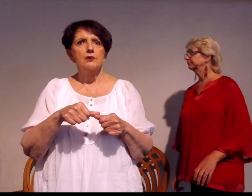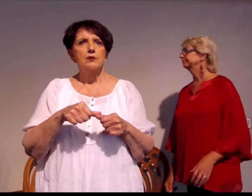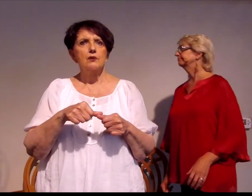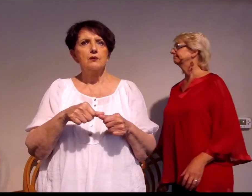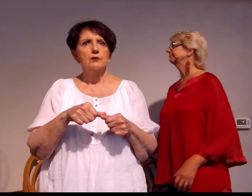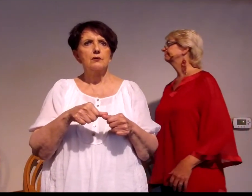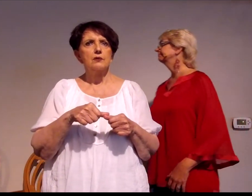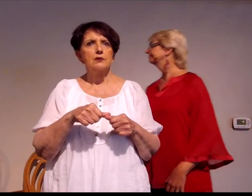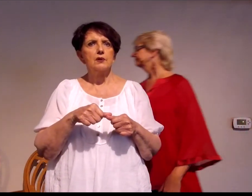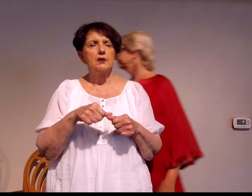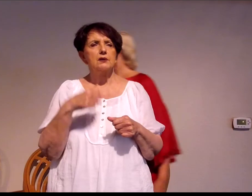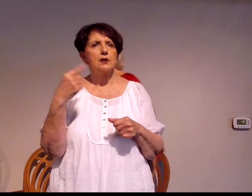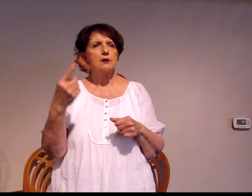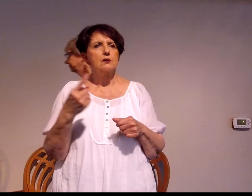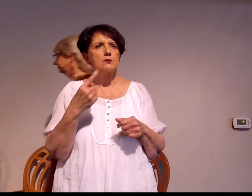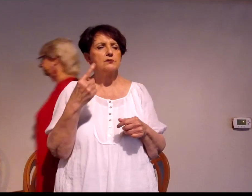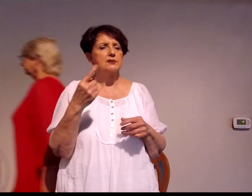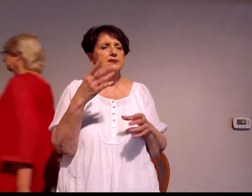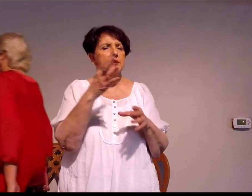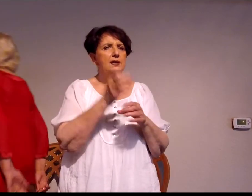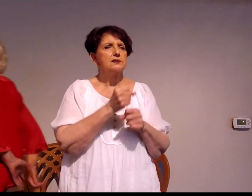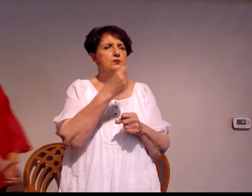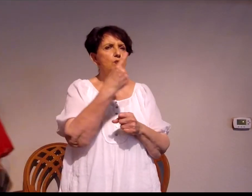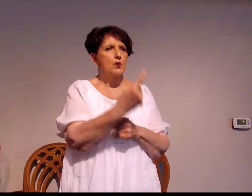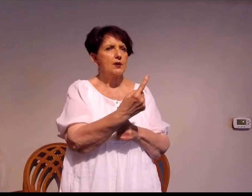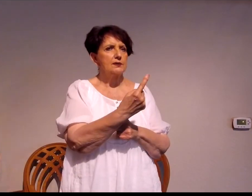It only takes just one